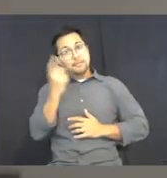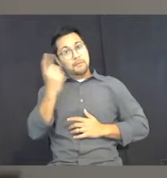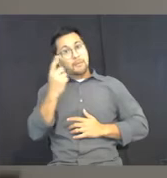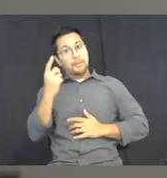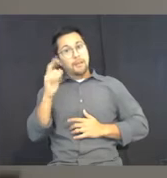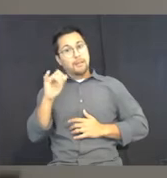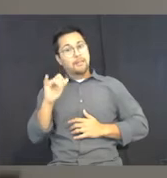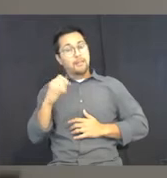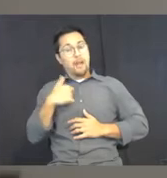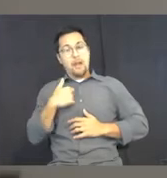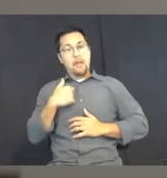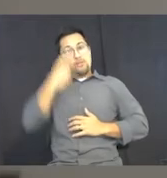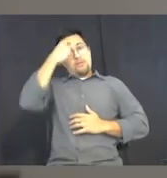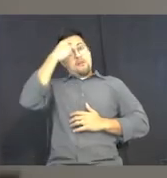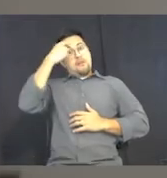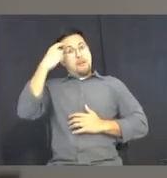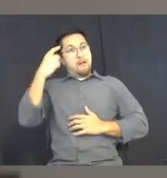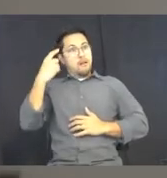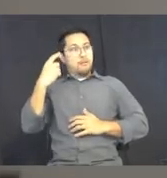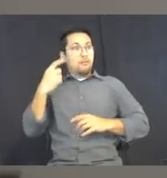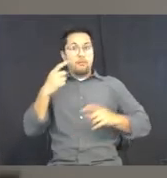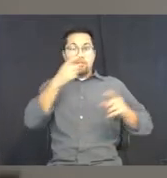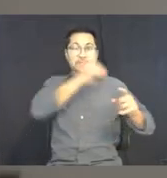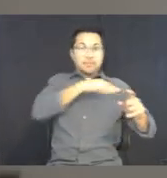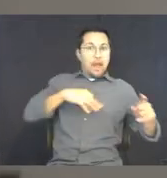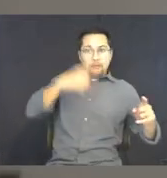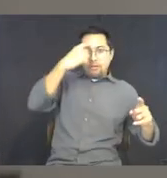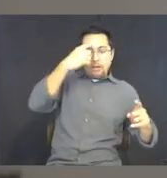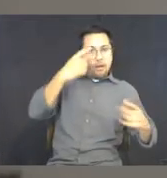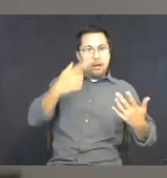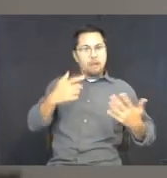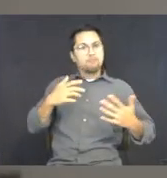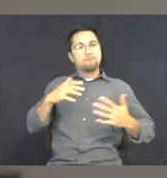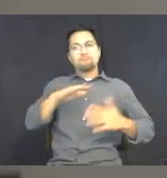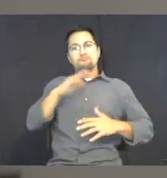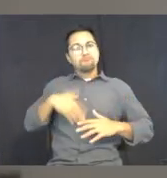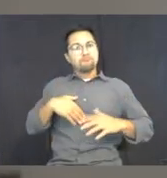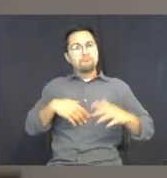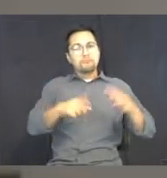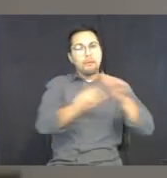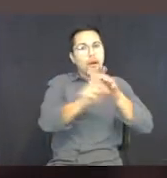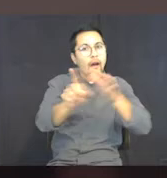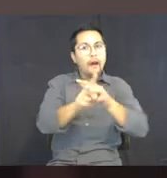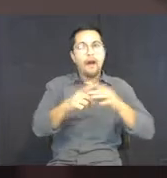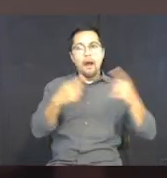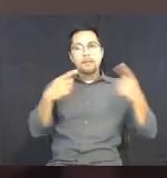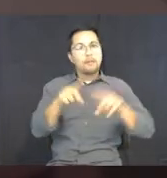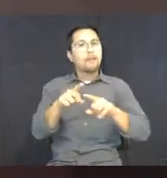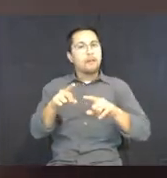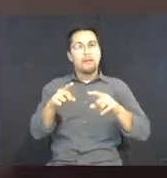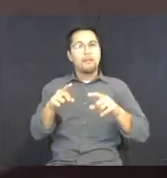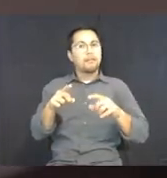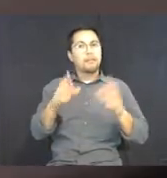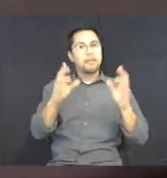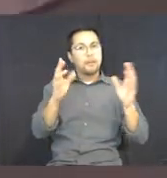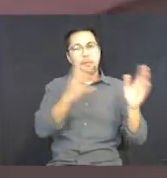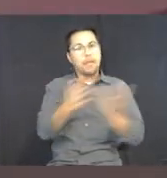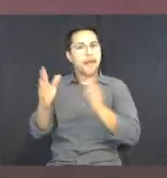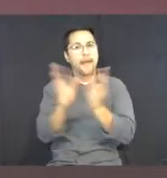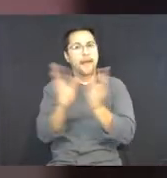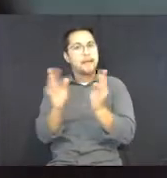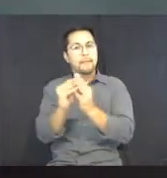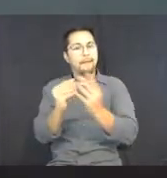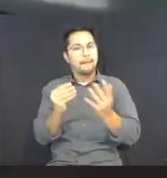counselor for Steve. I never pictured Steve living in a supportive apartment. I left the company, and when I came back, they